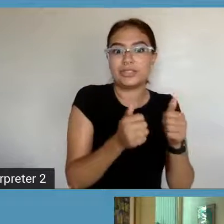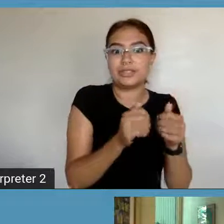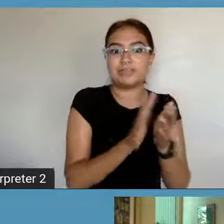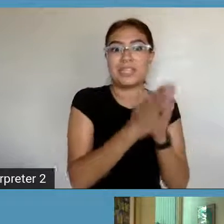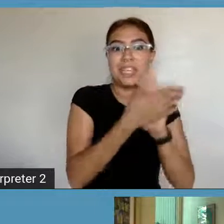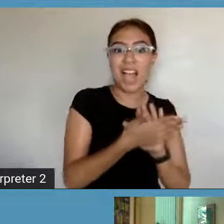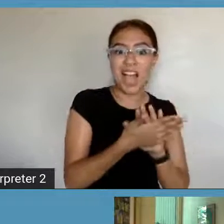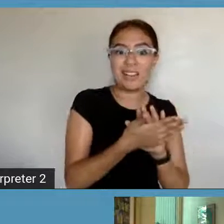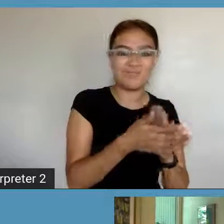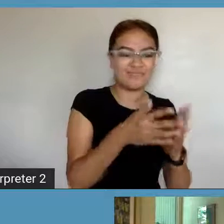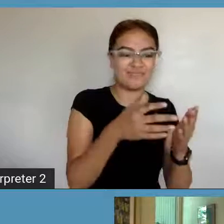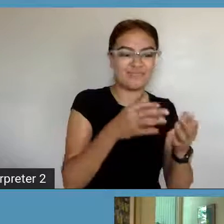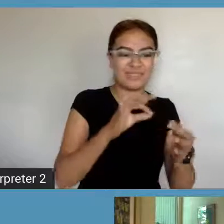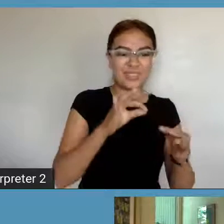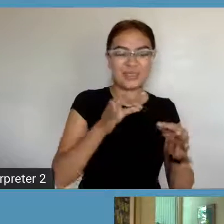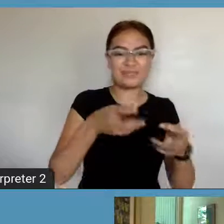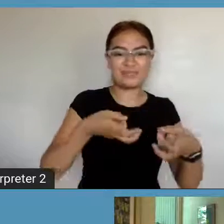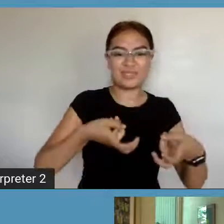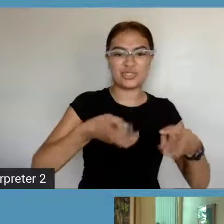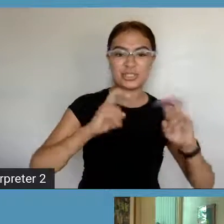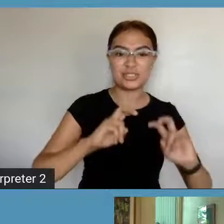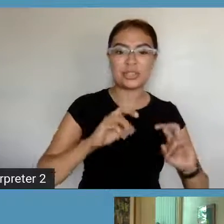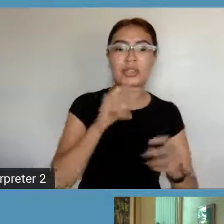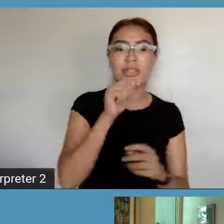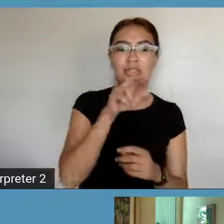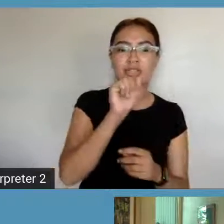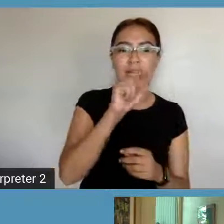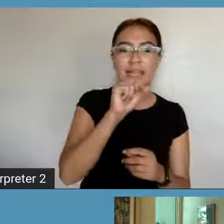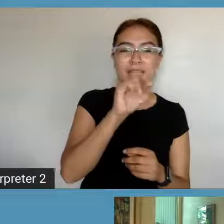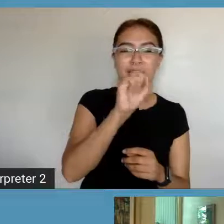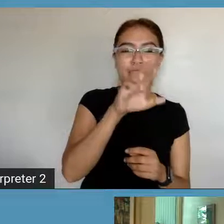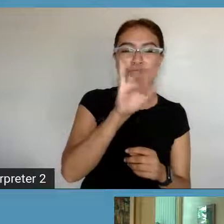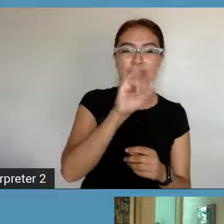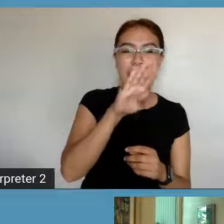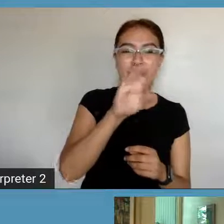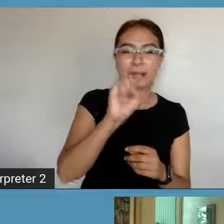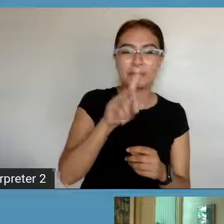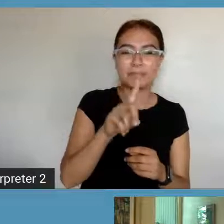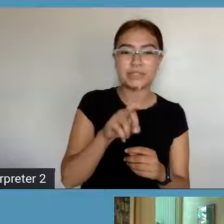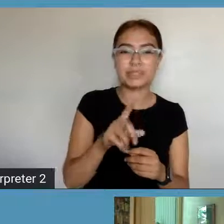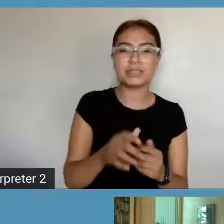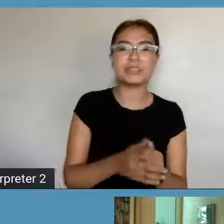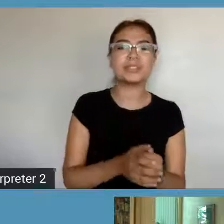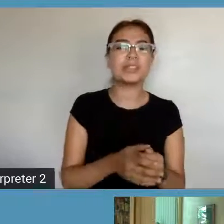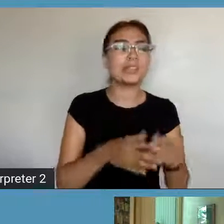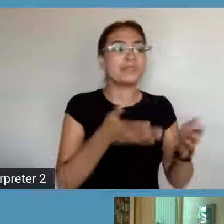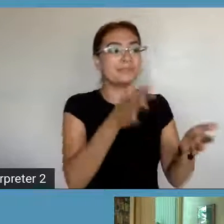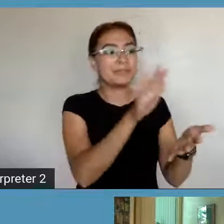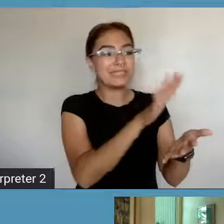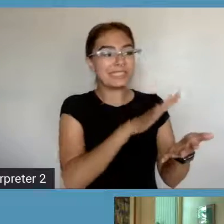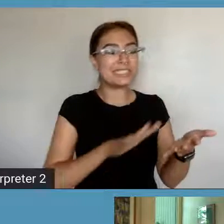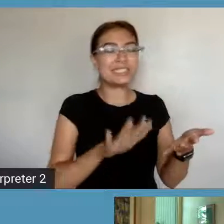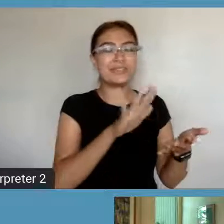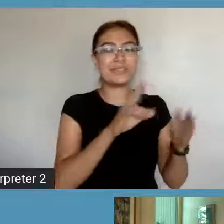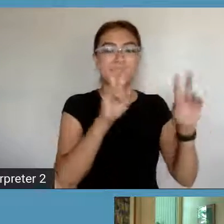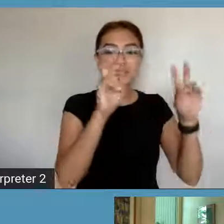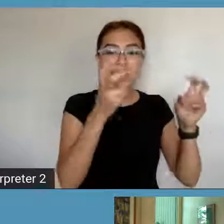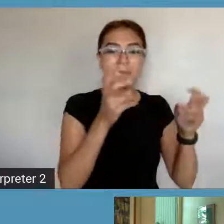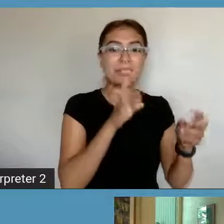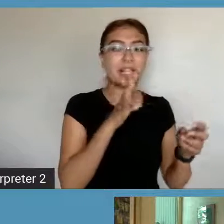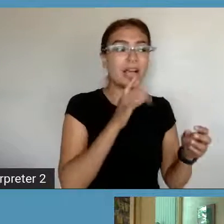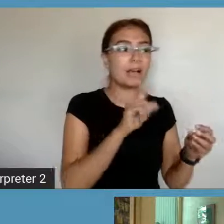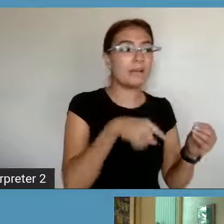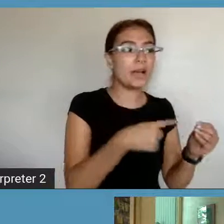whole hierarchy of what is the priority. So, you know, it's like, well, these topics talk about this particular issue, and that's